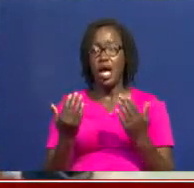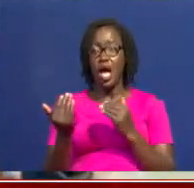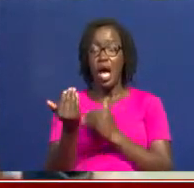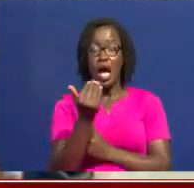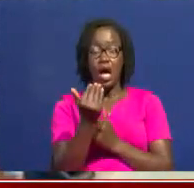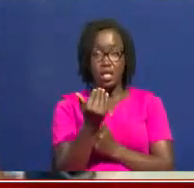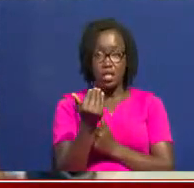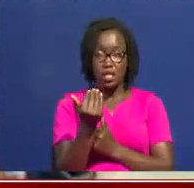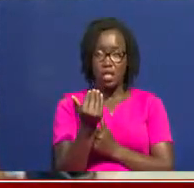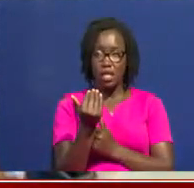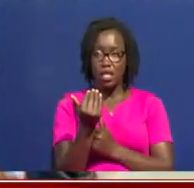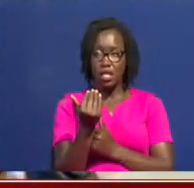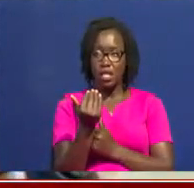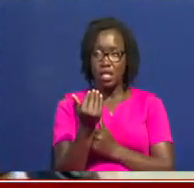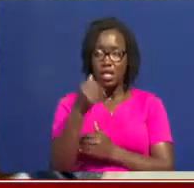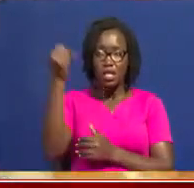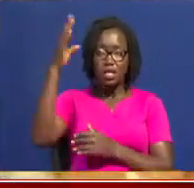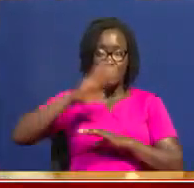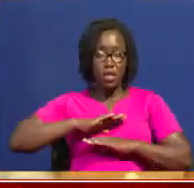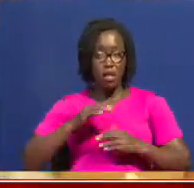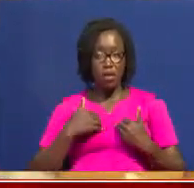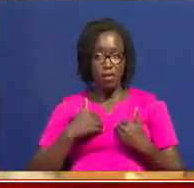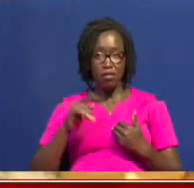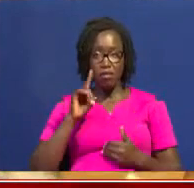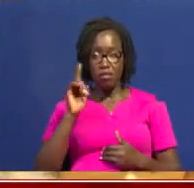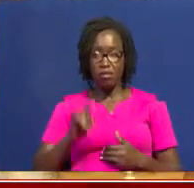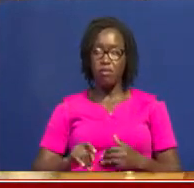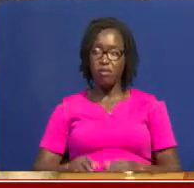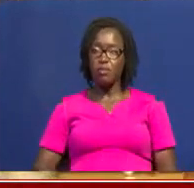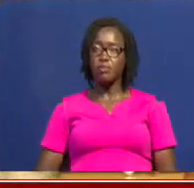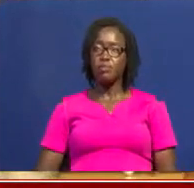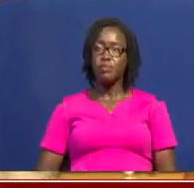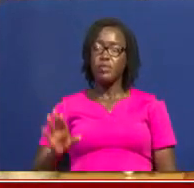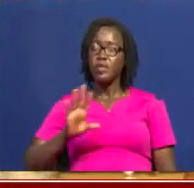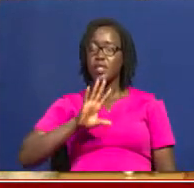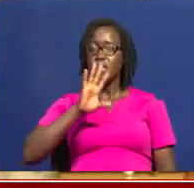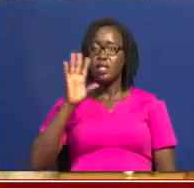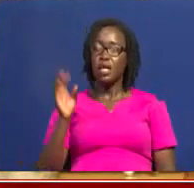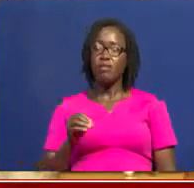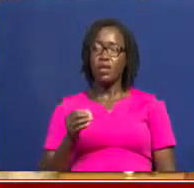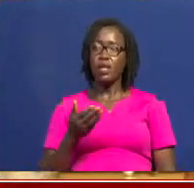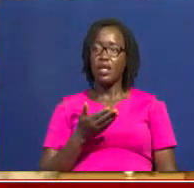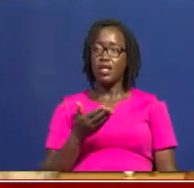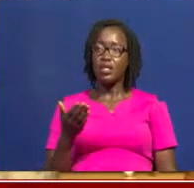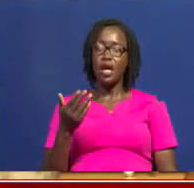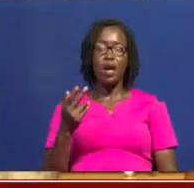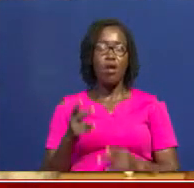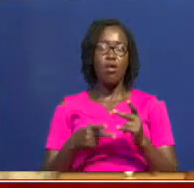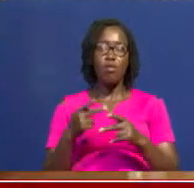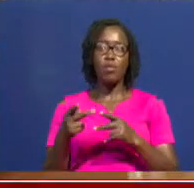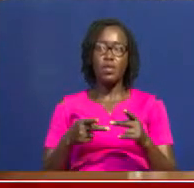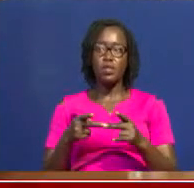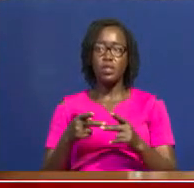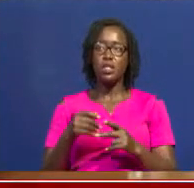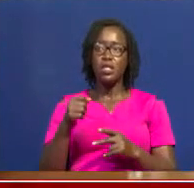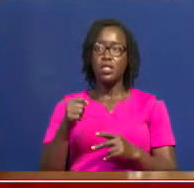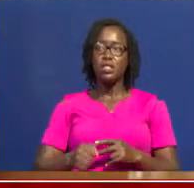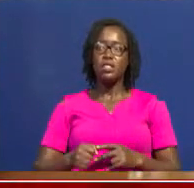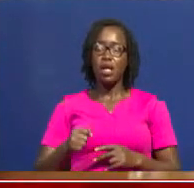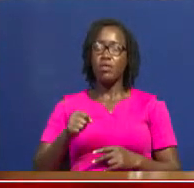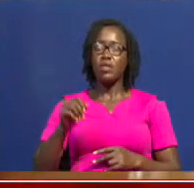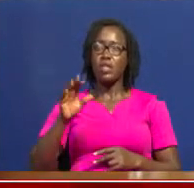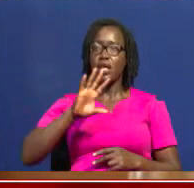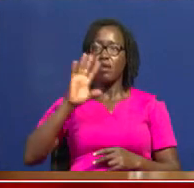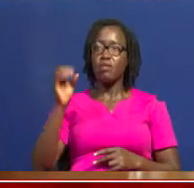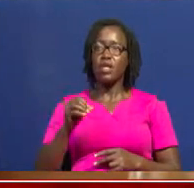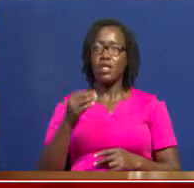kwamba mko na stima ya kutosha. In Africa, nuclear plants are in operation in South Africa